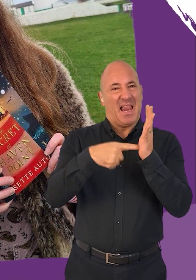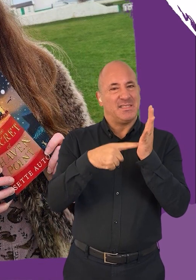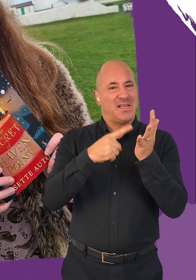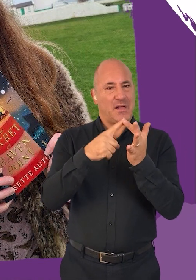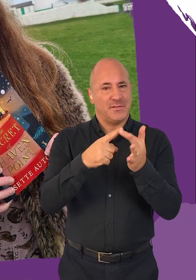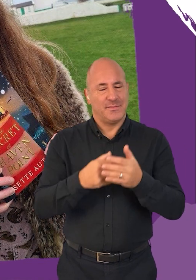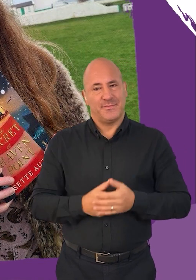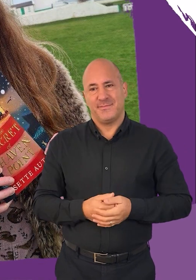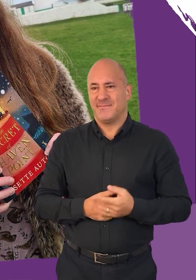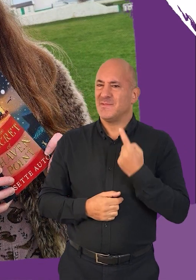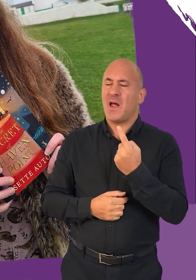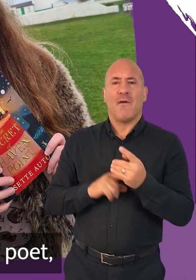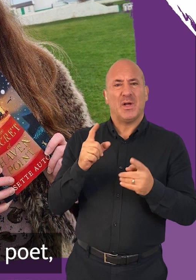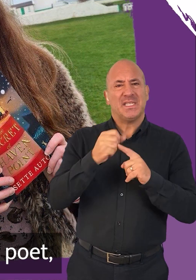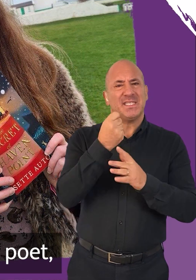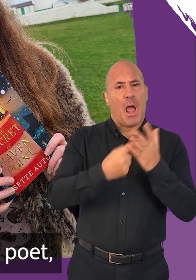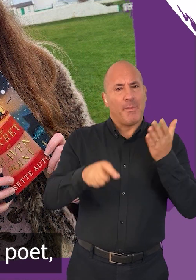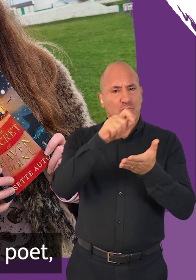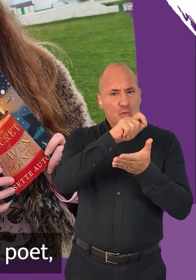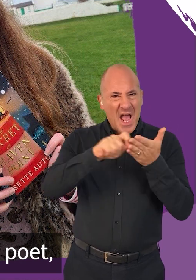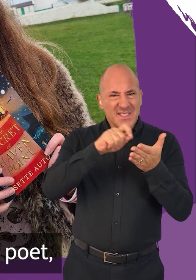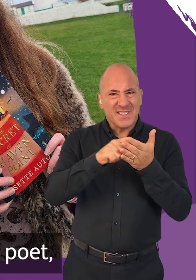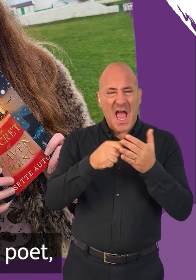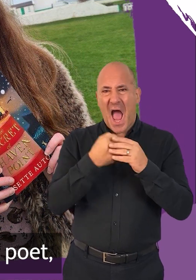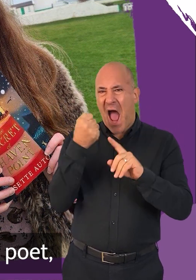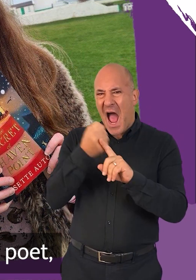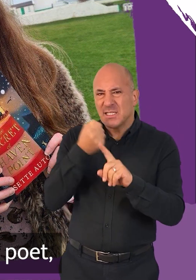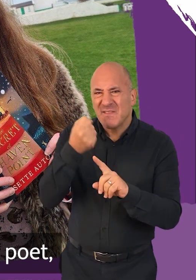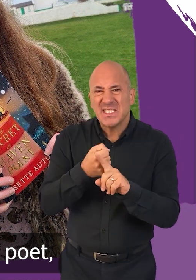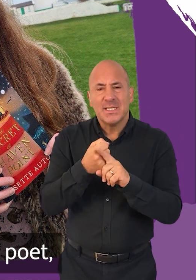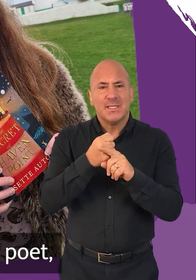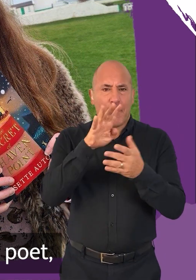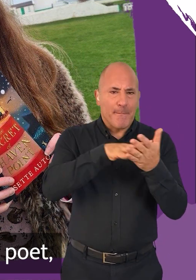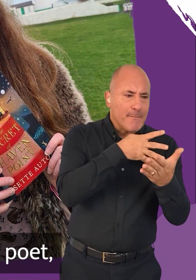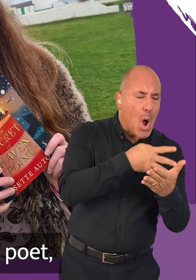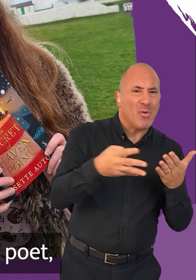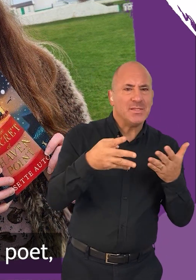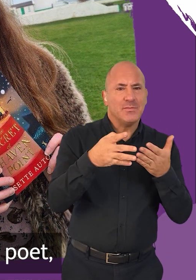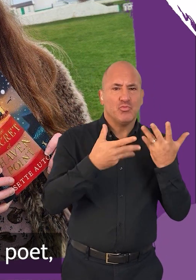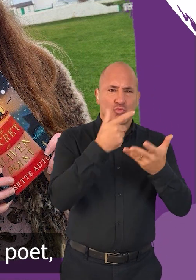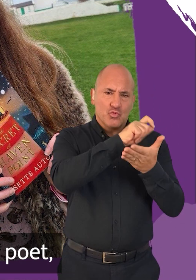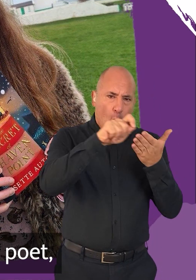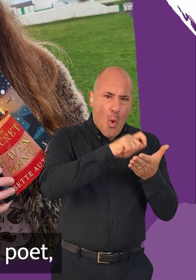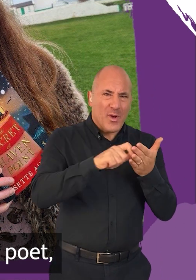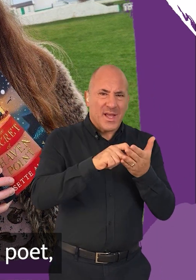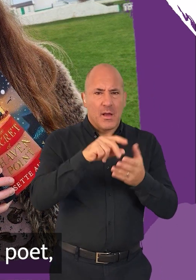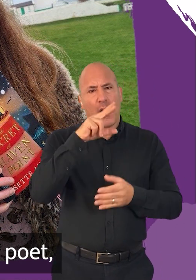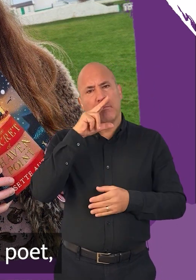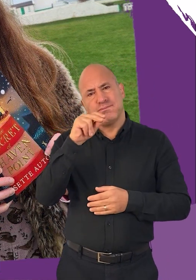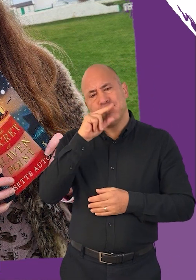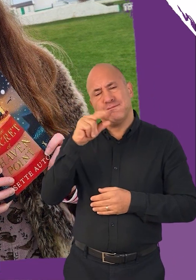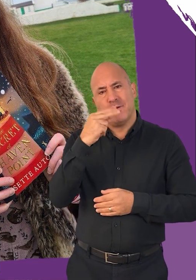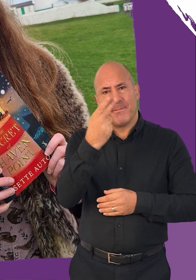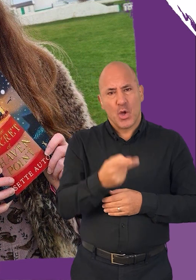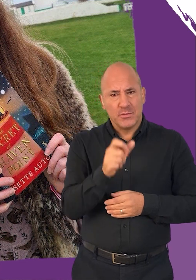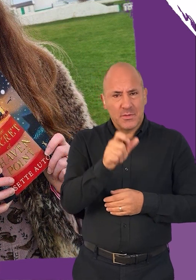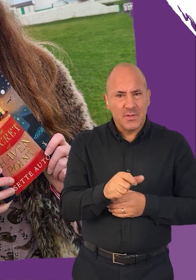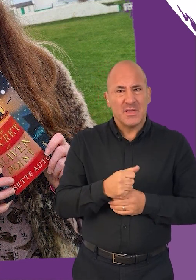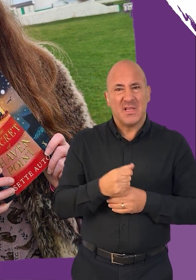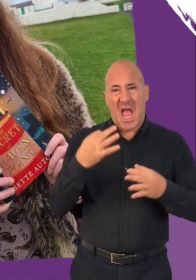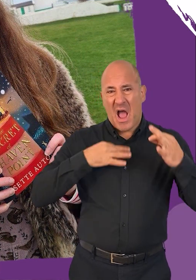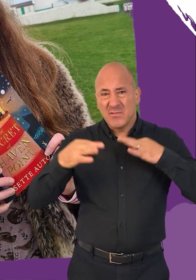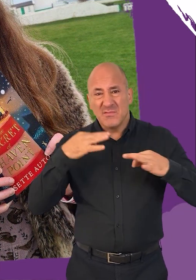Lisette Orton. Lisette Orton is a disabled writer, activist, poet,